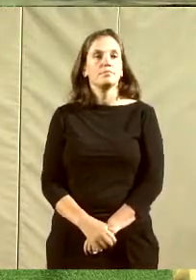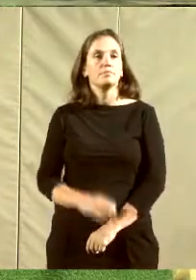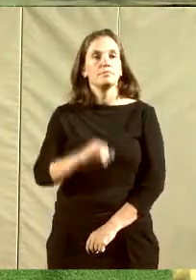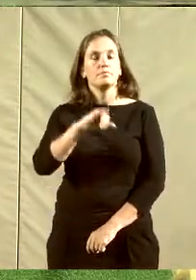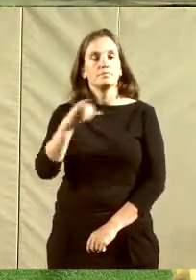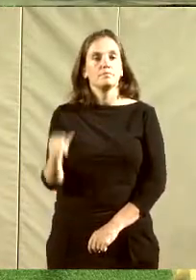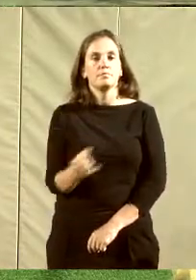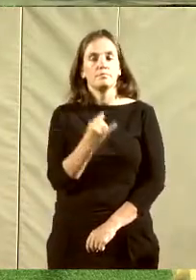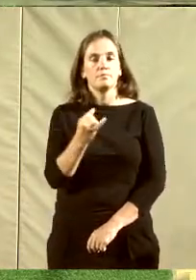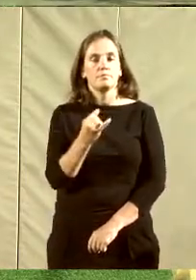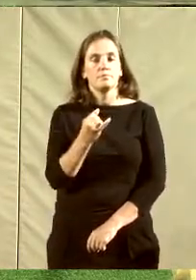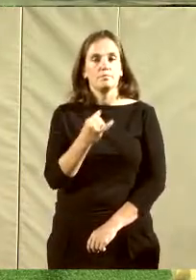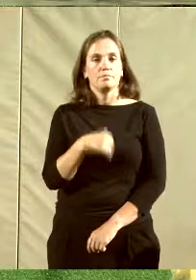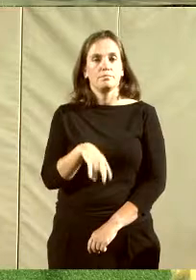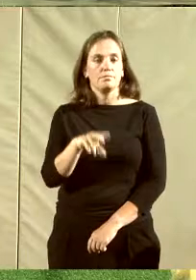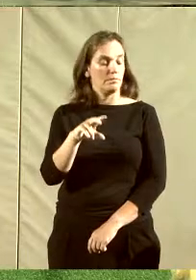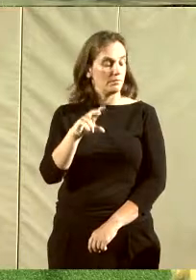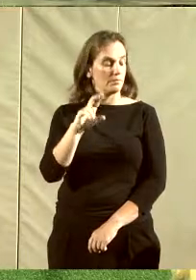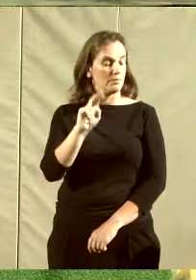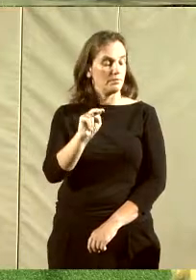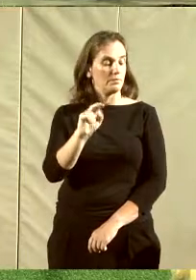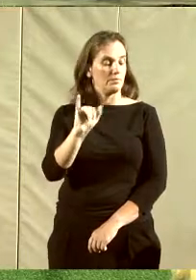Jarice Domingos Nino.